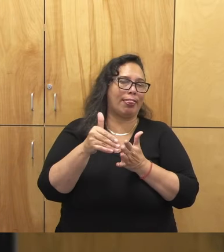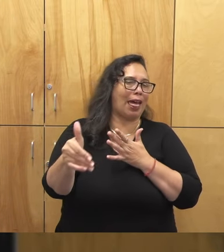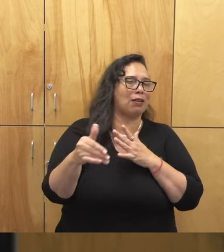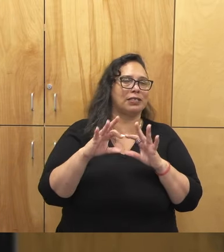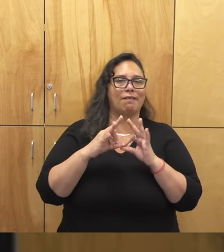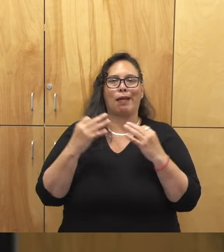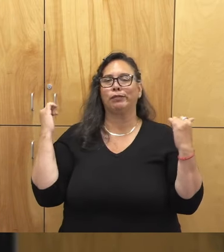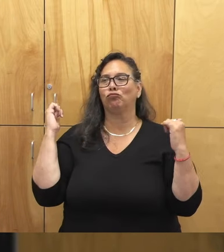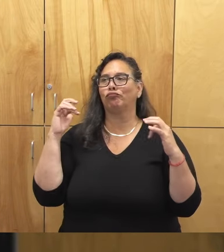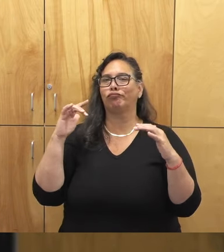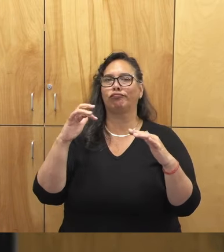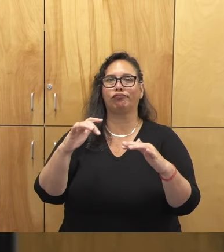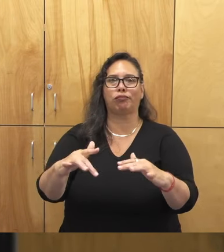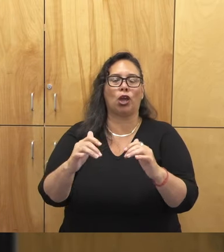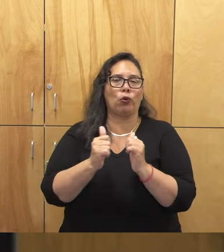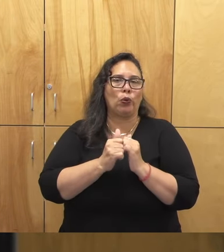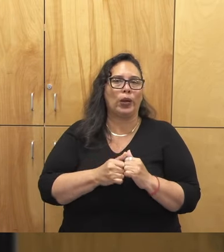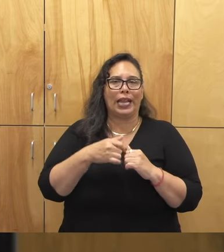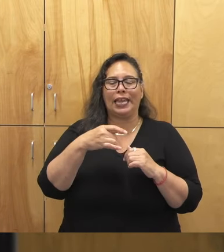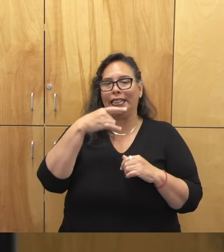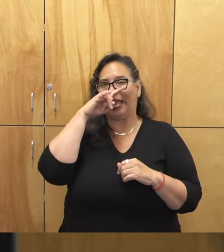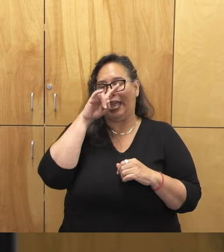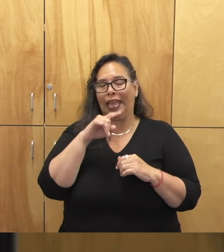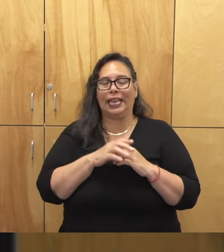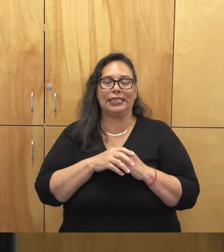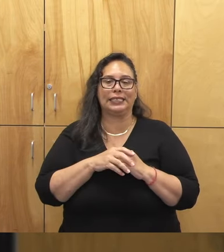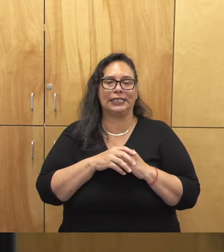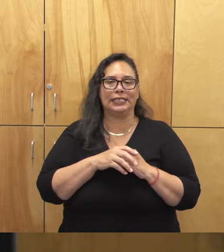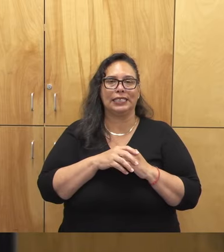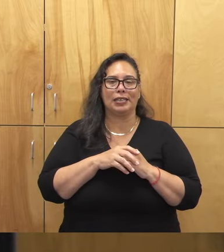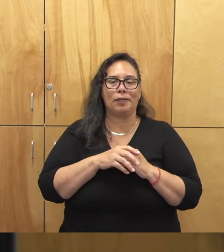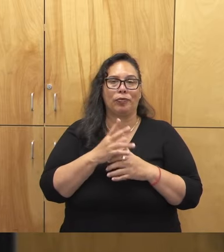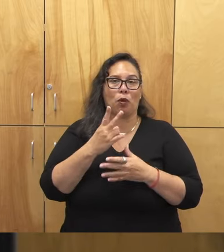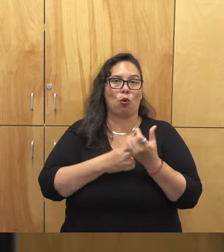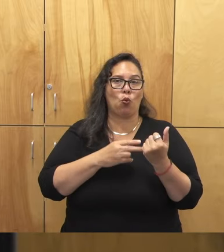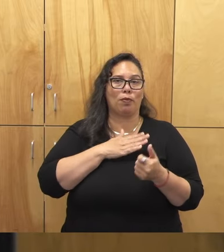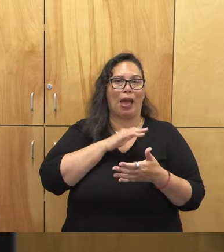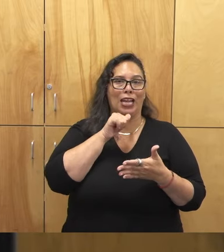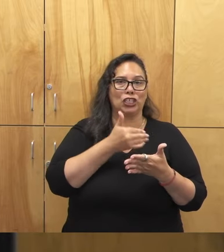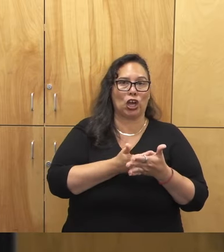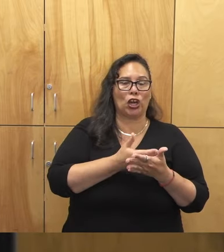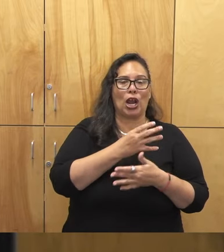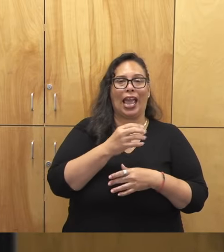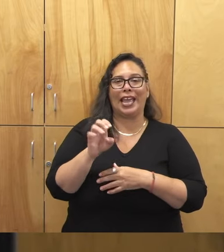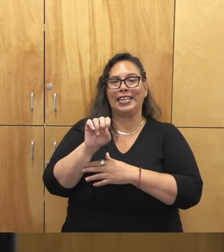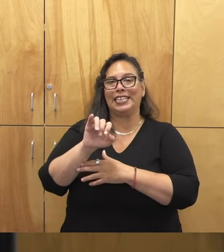that show up to this event with their kids. I had both my daughter and EJ